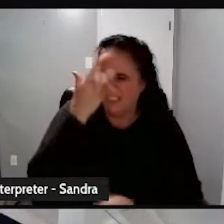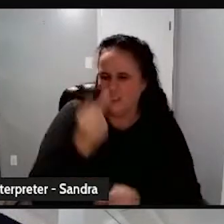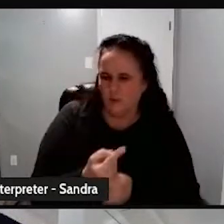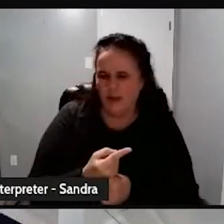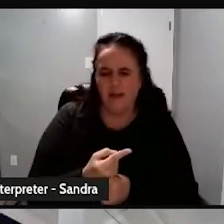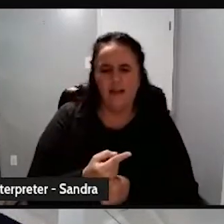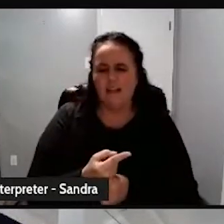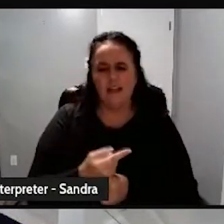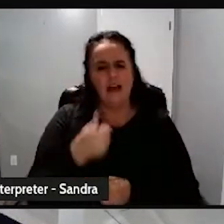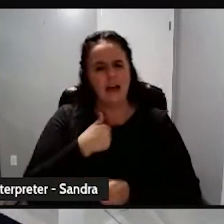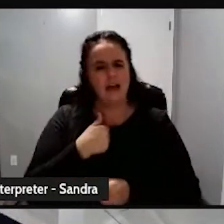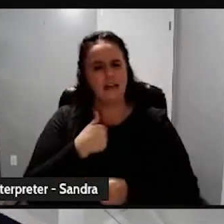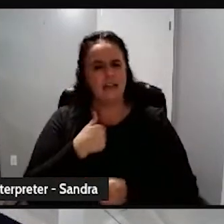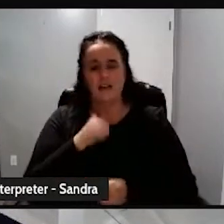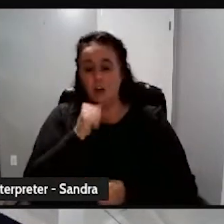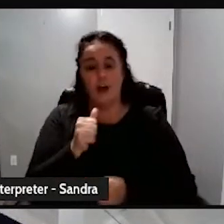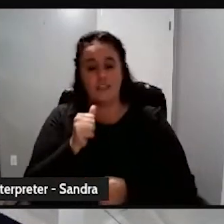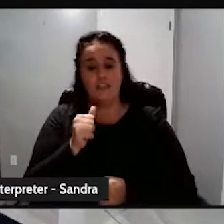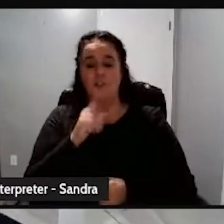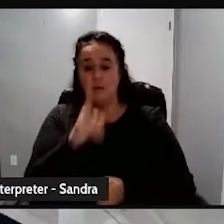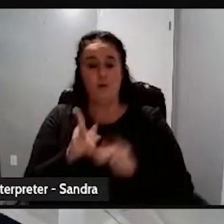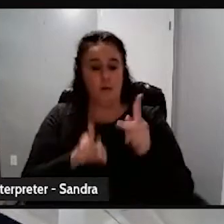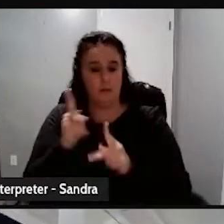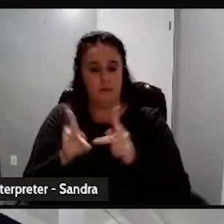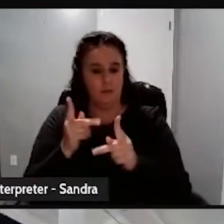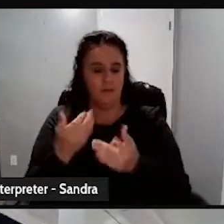person. Artists, unfortunately,